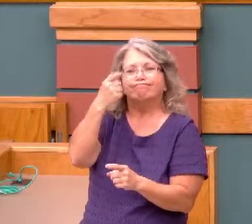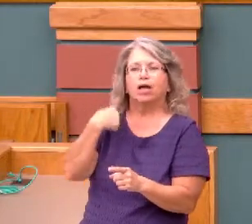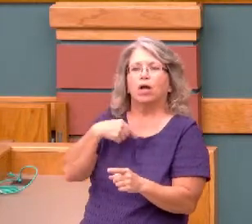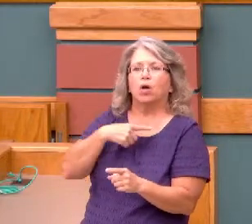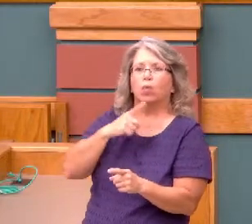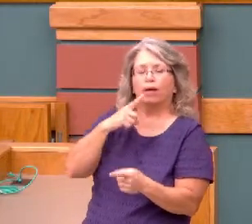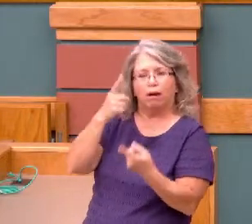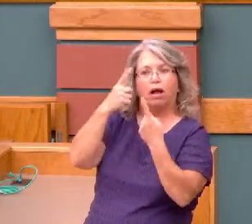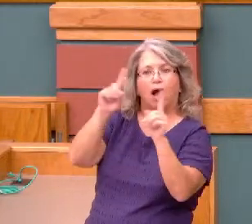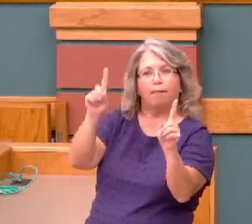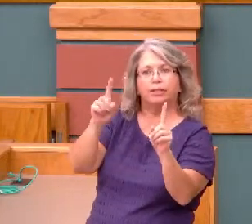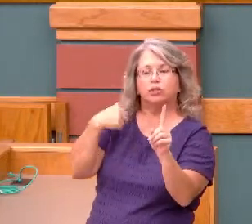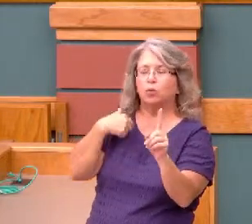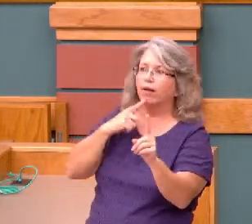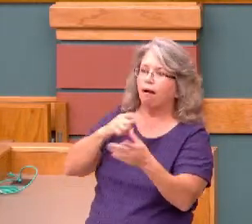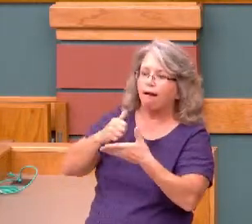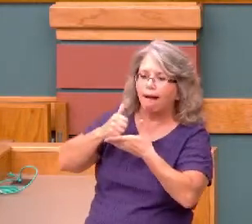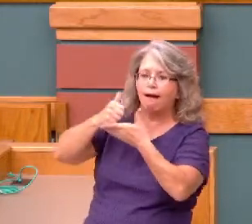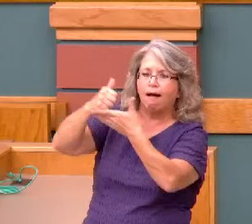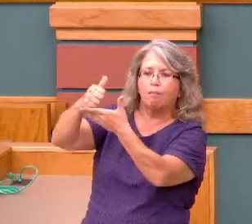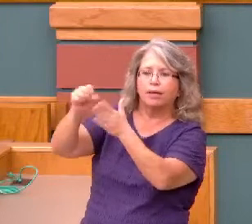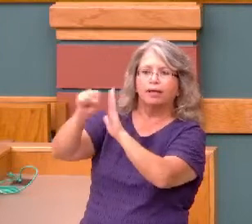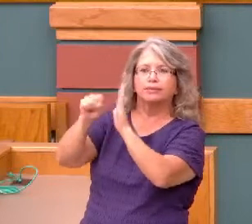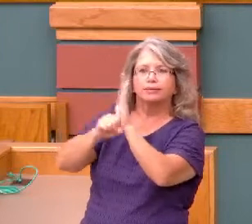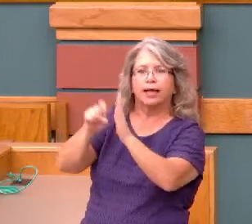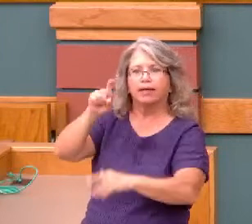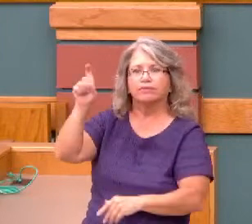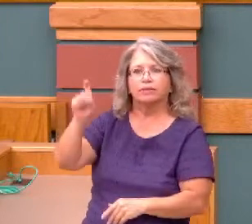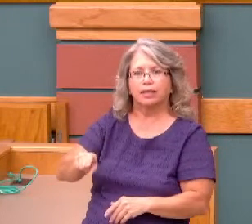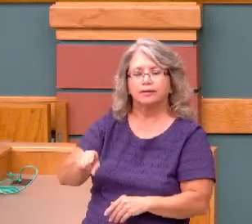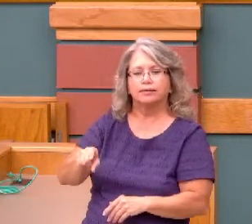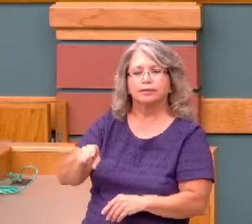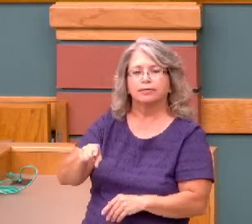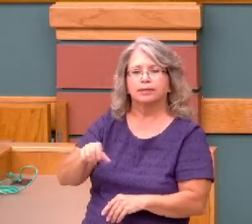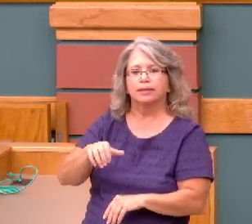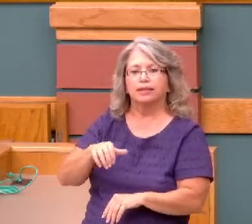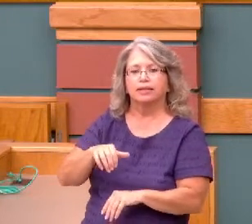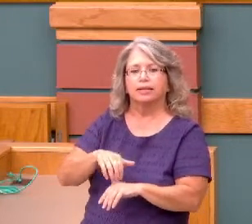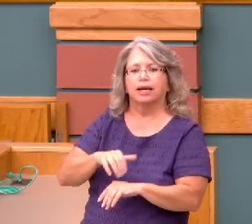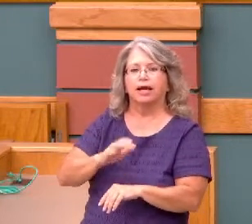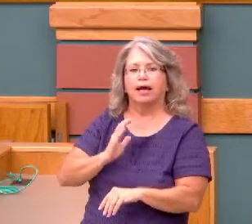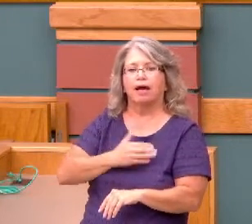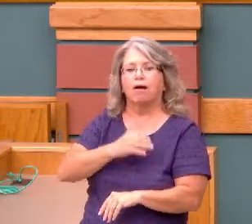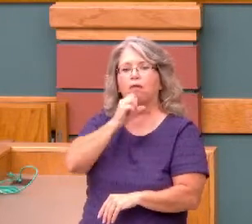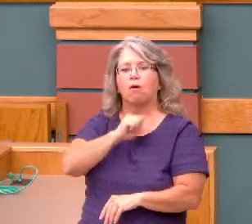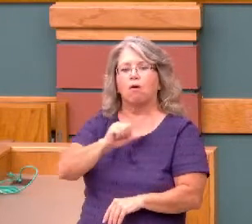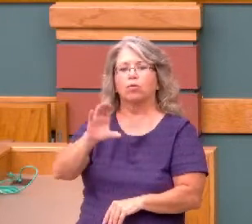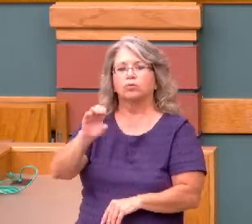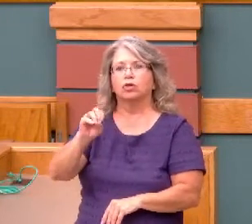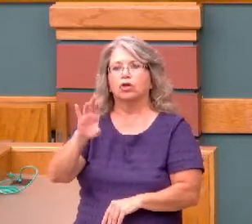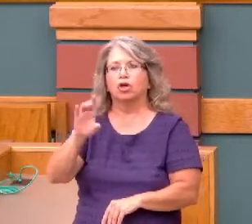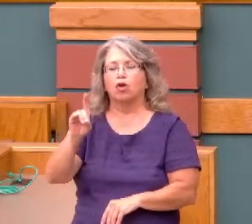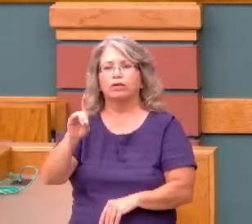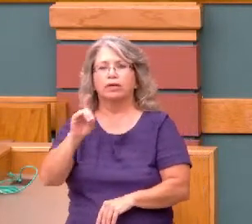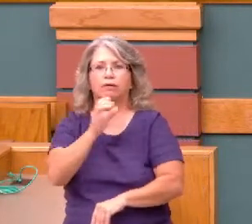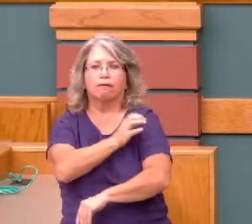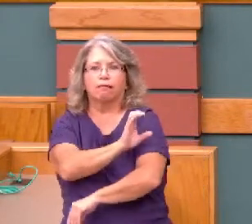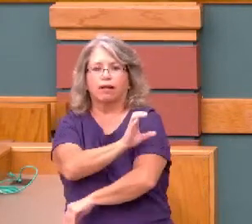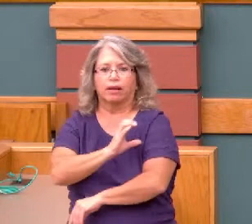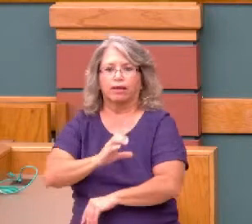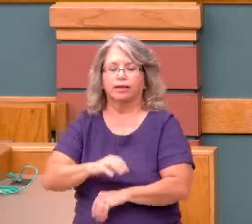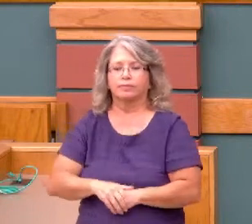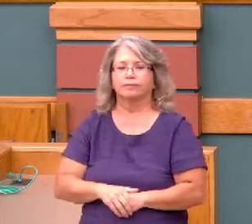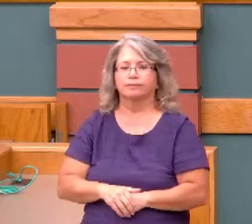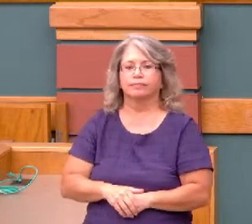City County Public Health at the old COVID clinic location. It's additional capacity. It's inside the